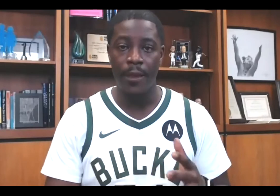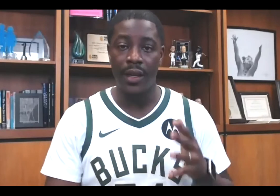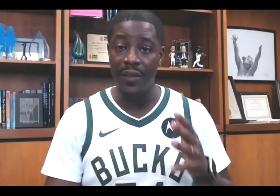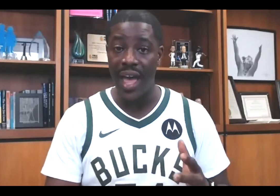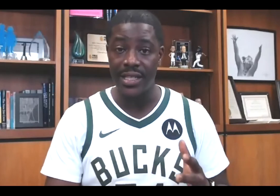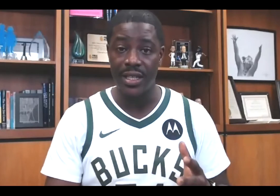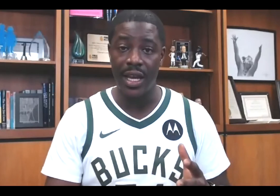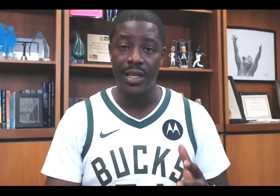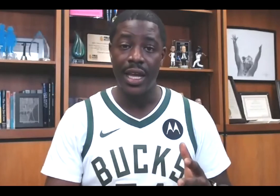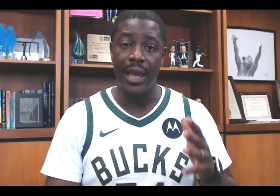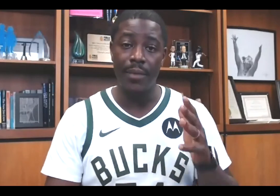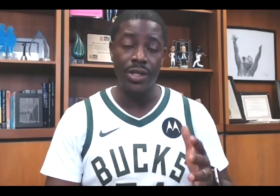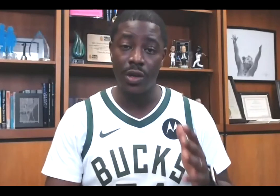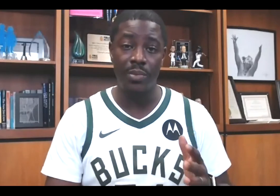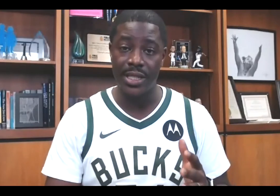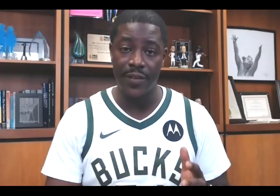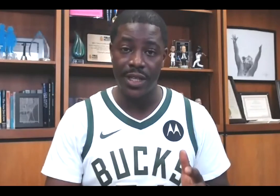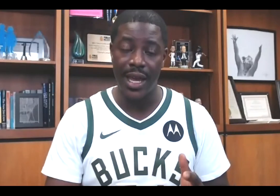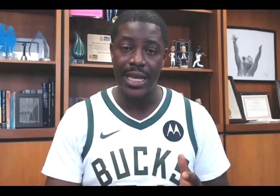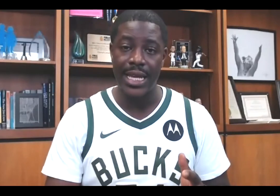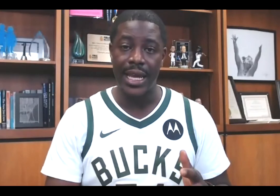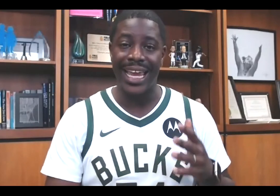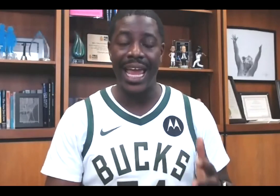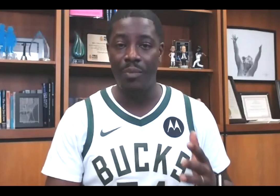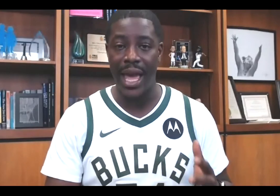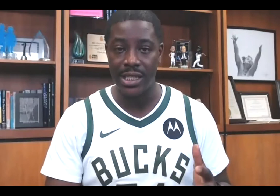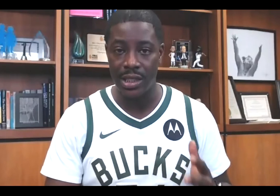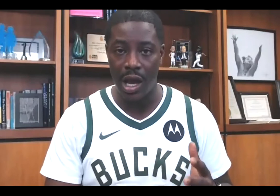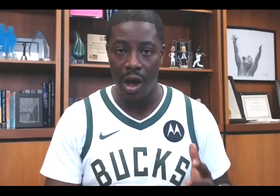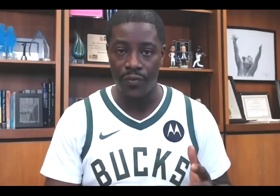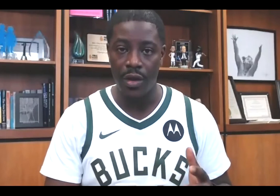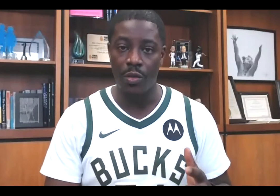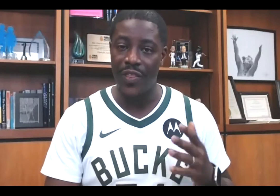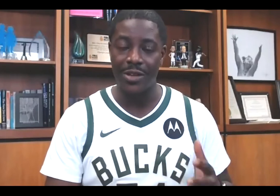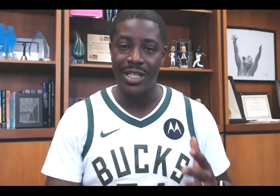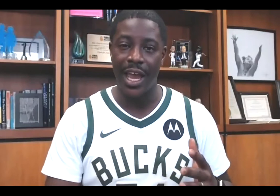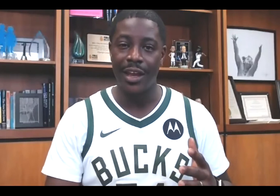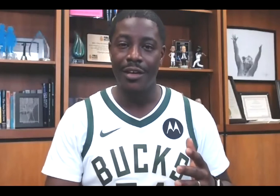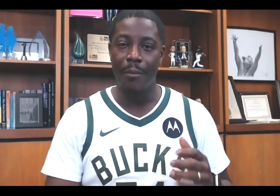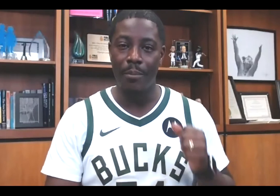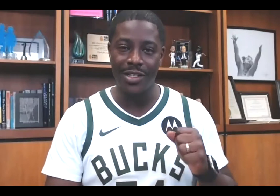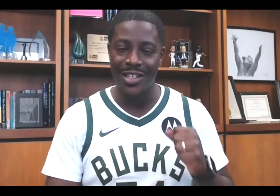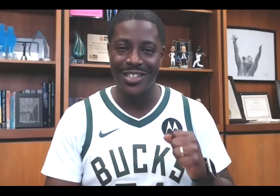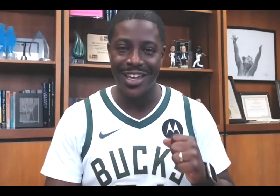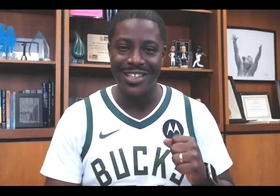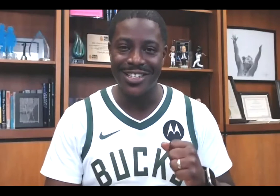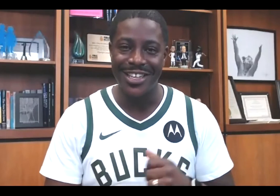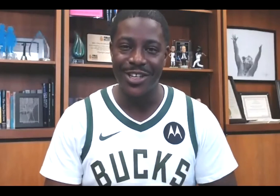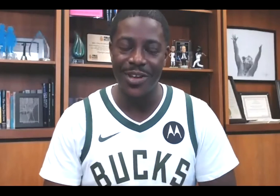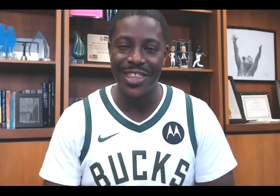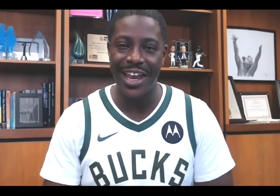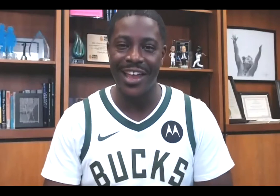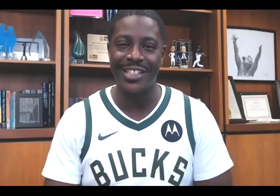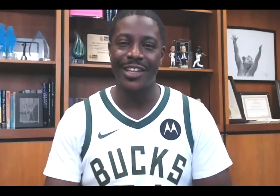remember, get vaccinated and make sure to be safe tonight. And I can't pass it off without saying Bucks in 6.